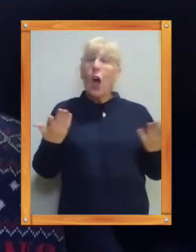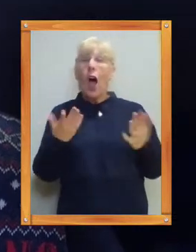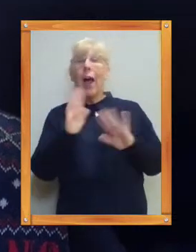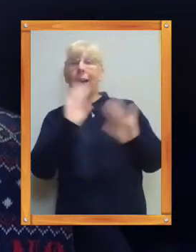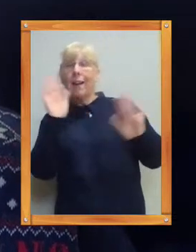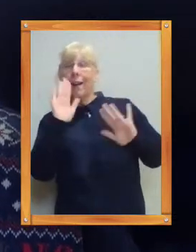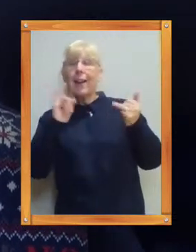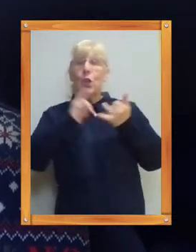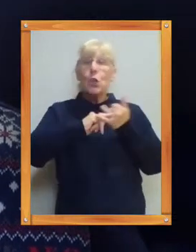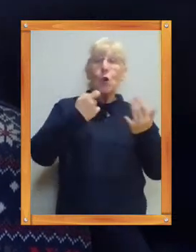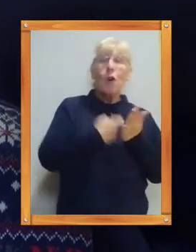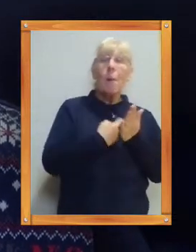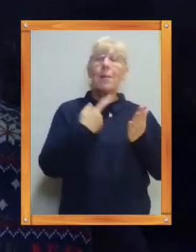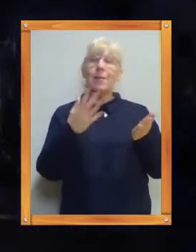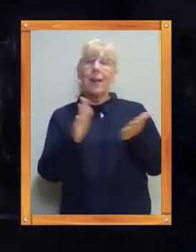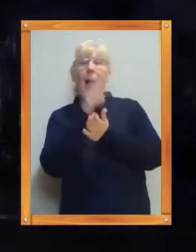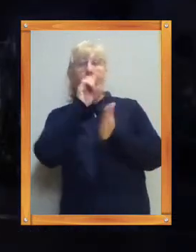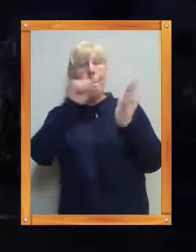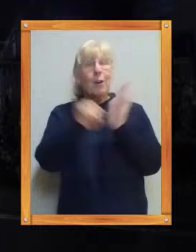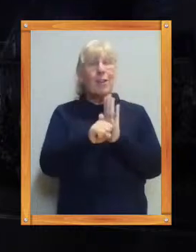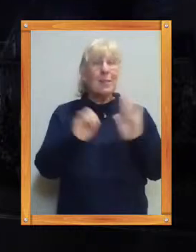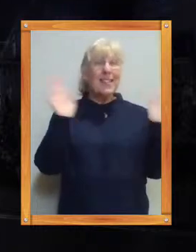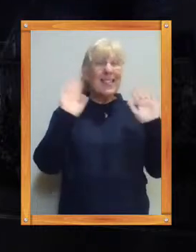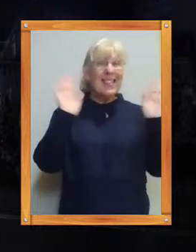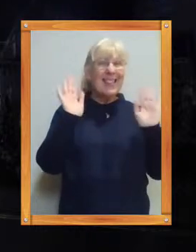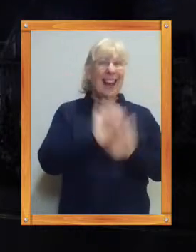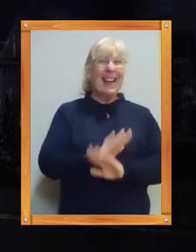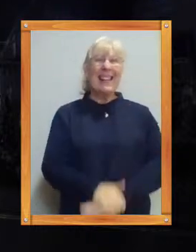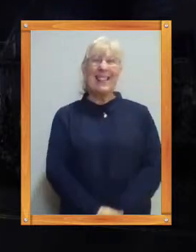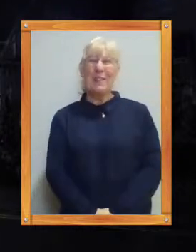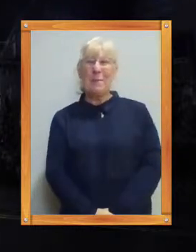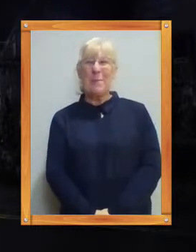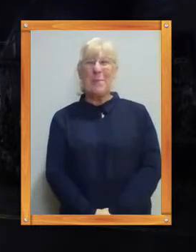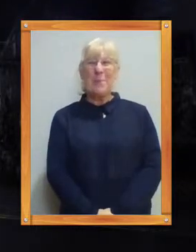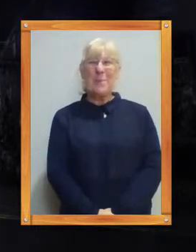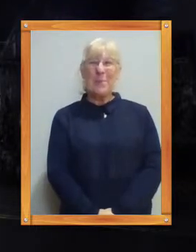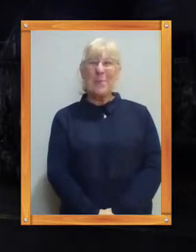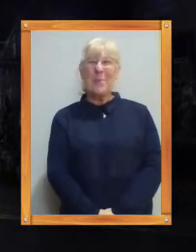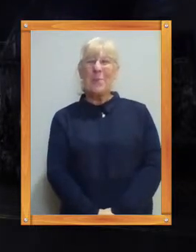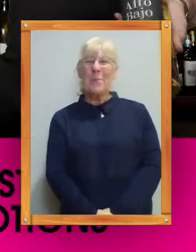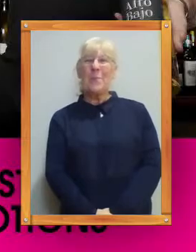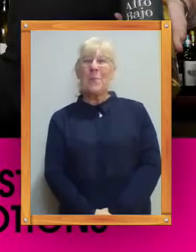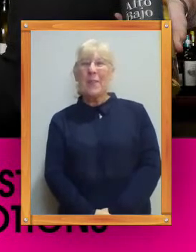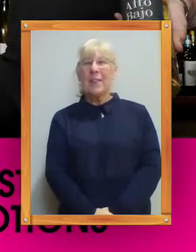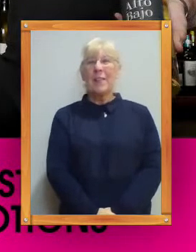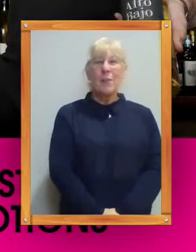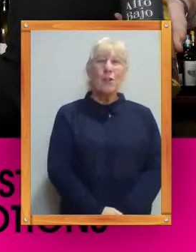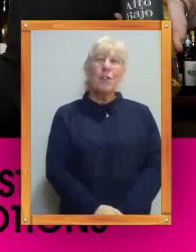and happy Christmas. Bye bye. Okay, you lot. Take it.